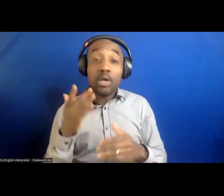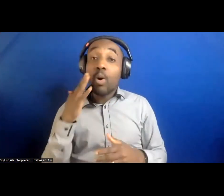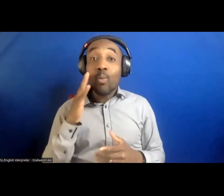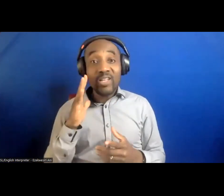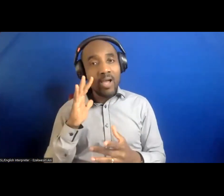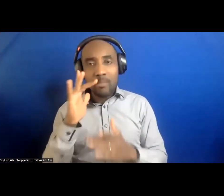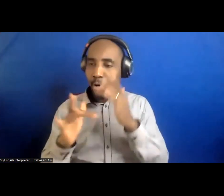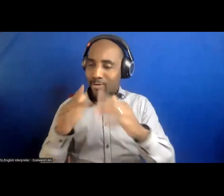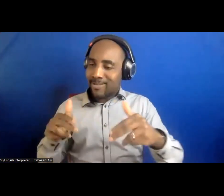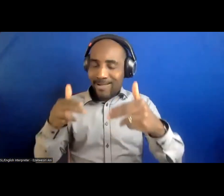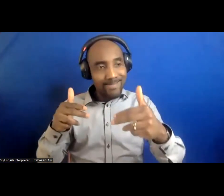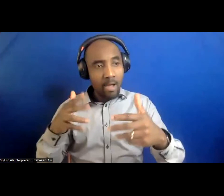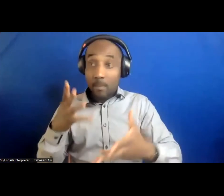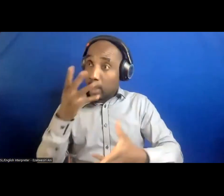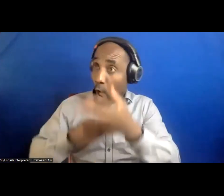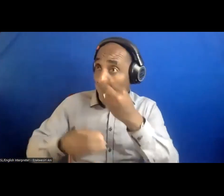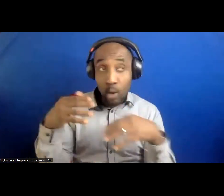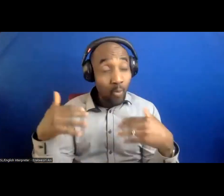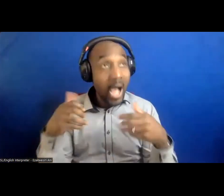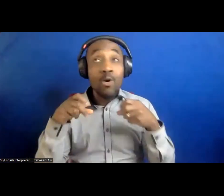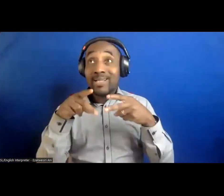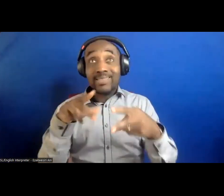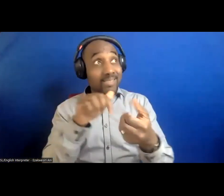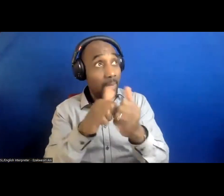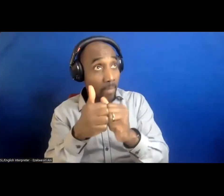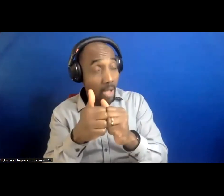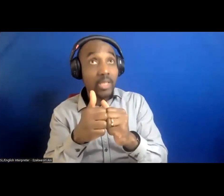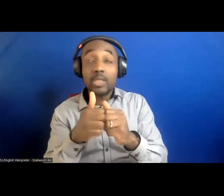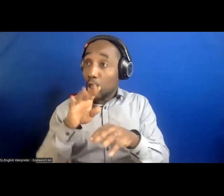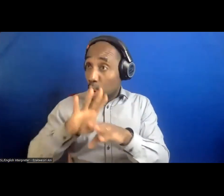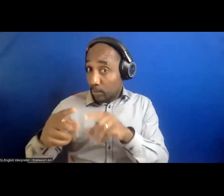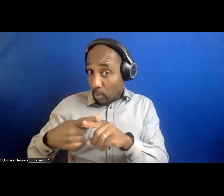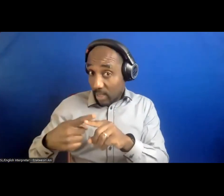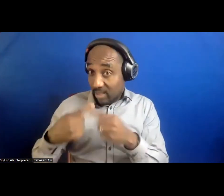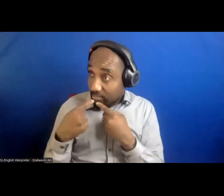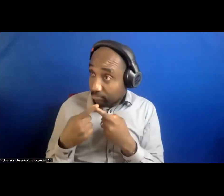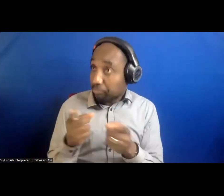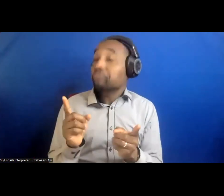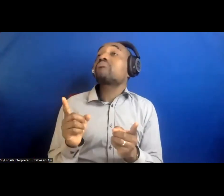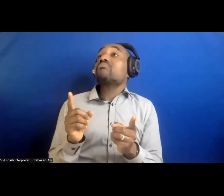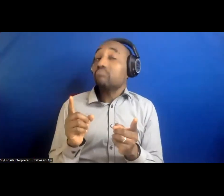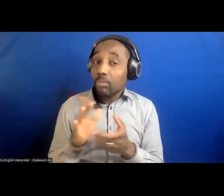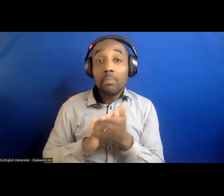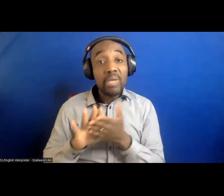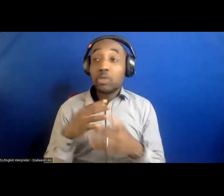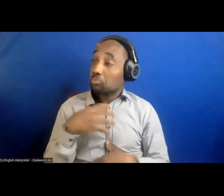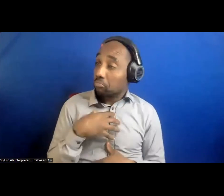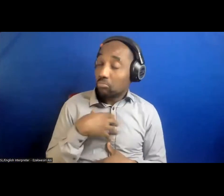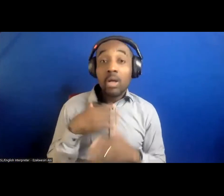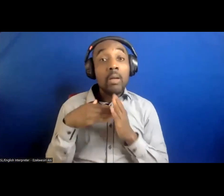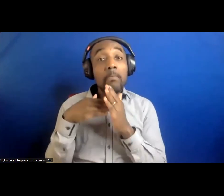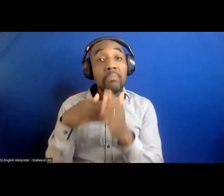this kind, I learn something new. So the systemic partners that Sport England have announced will see millions invested. But let's not